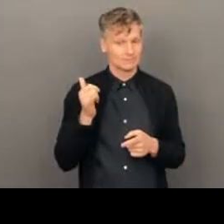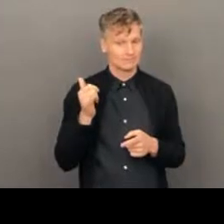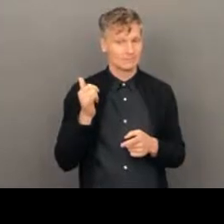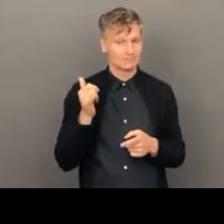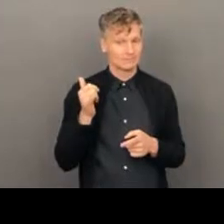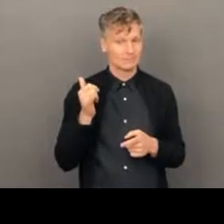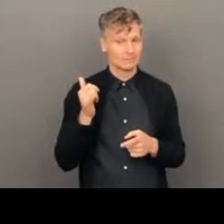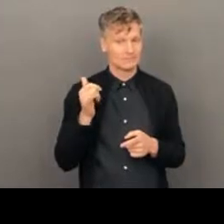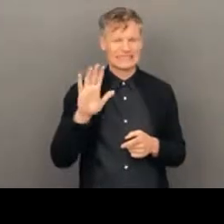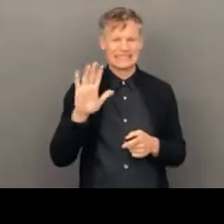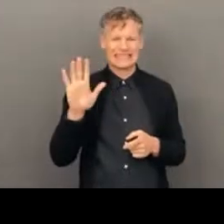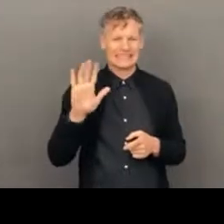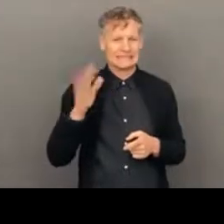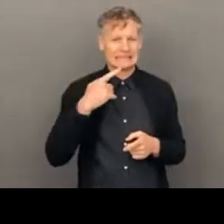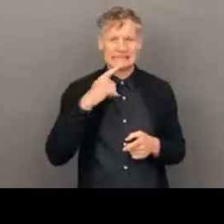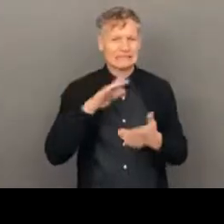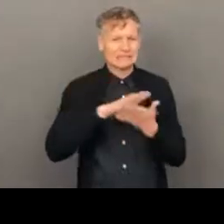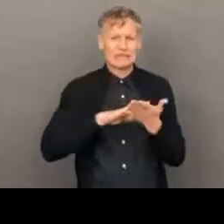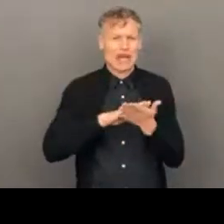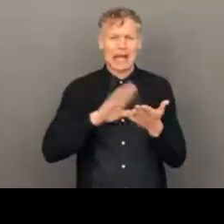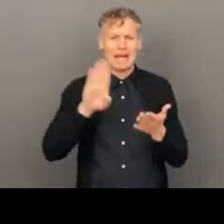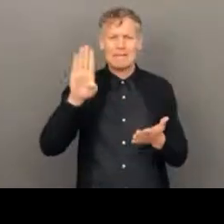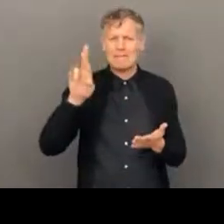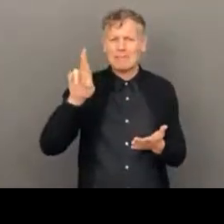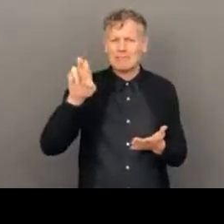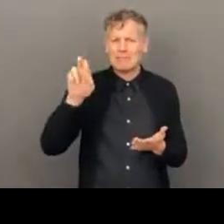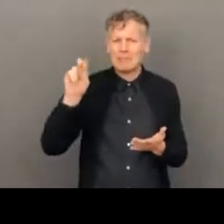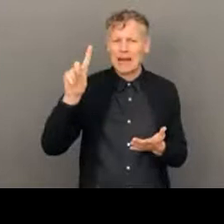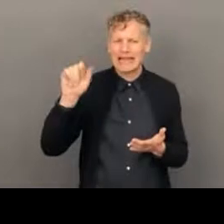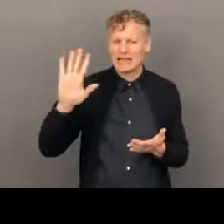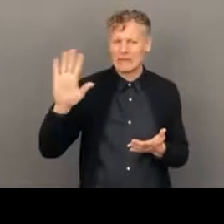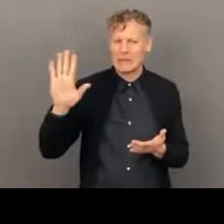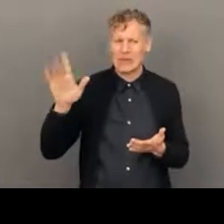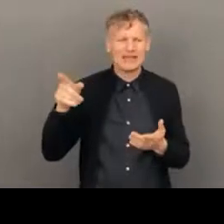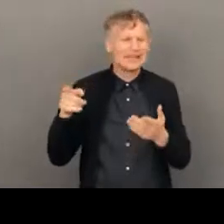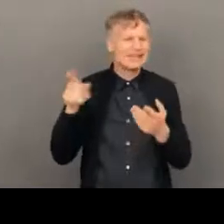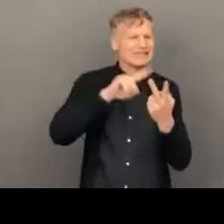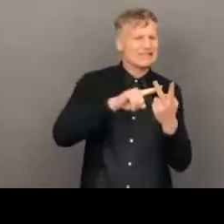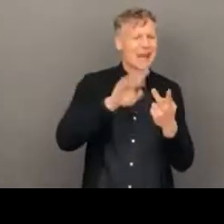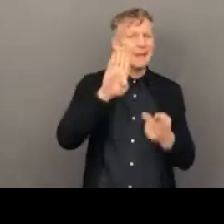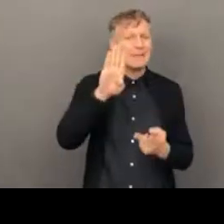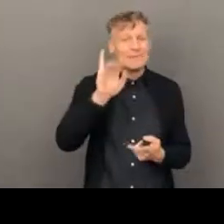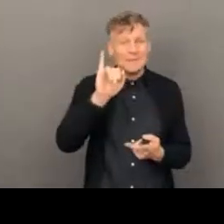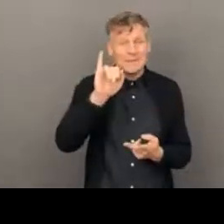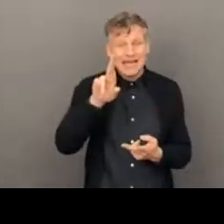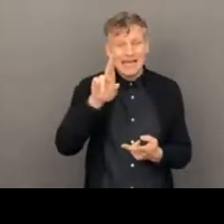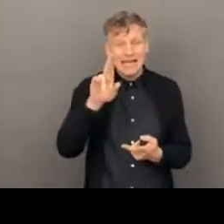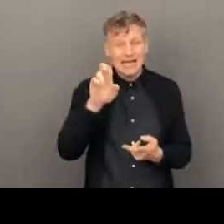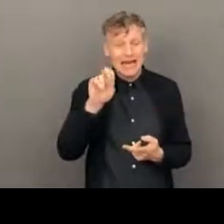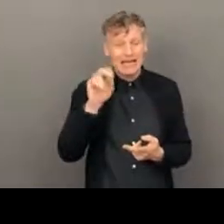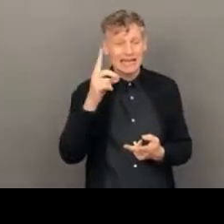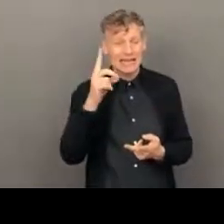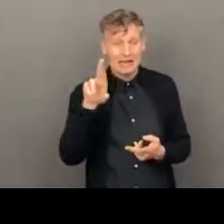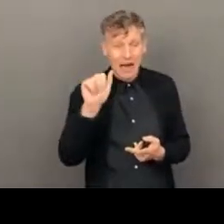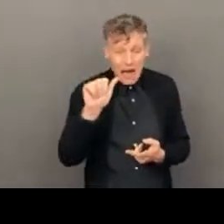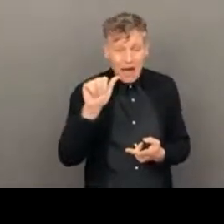I hope you can hear me. Sorry, I'm looking for Brenda. He's our guest speaker. Sorry, Brenda. Yes.